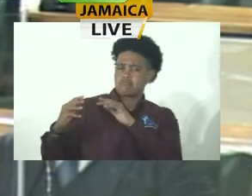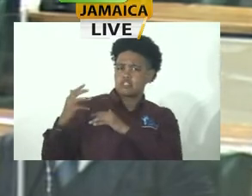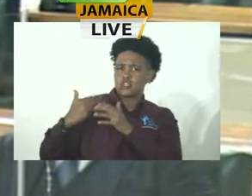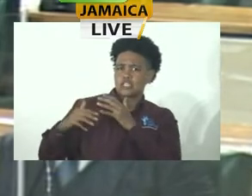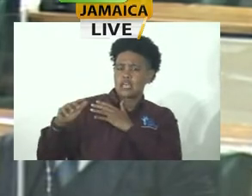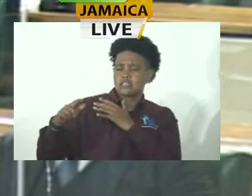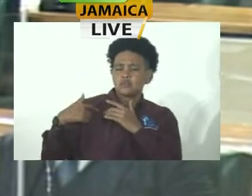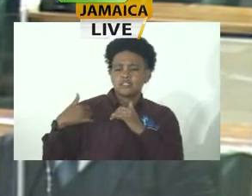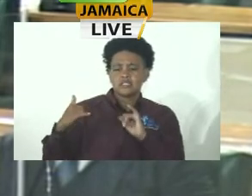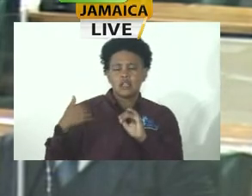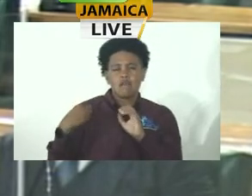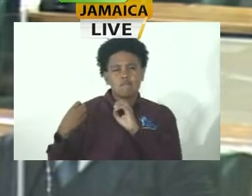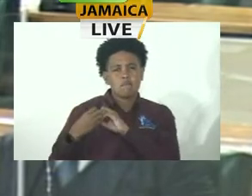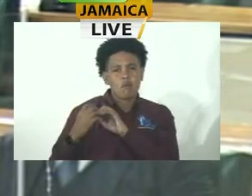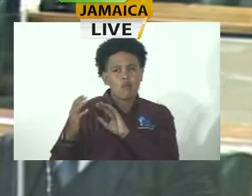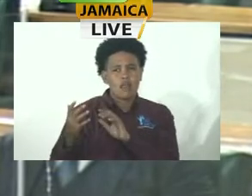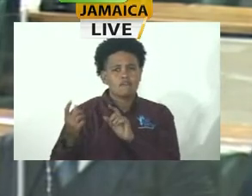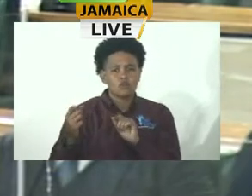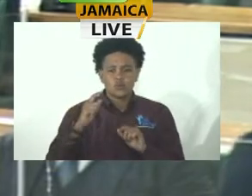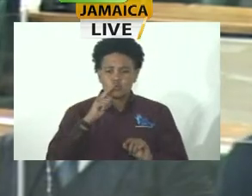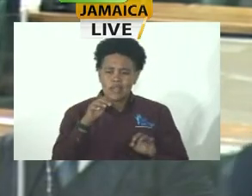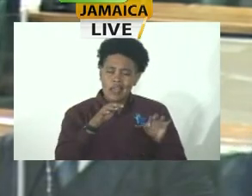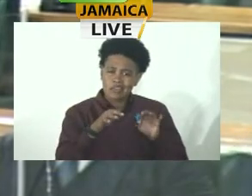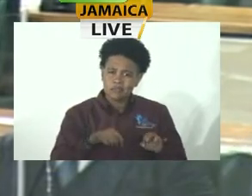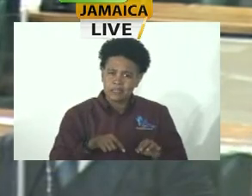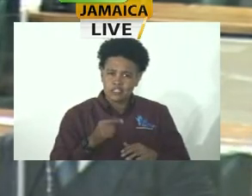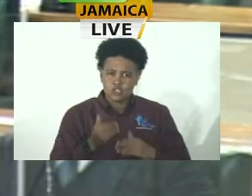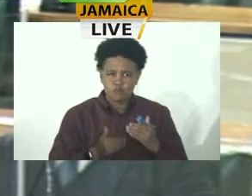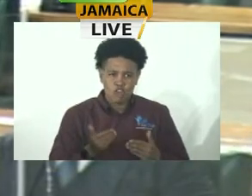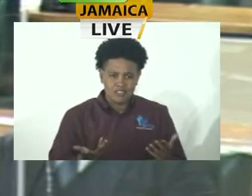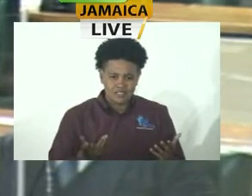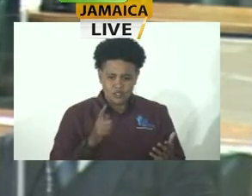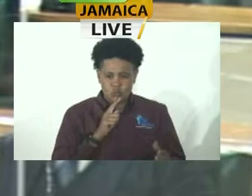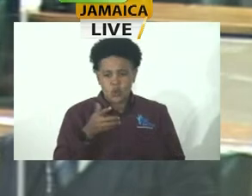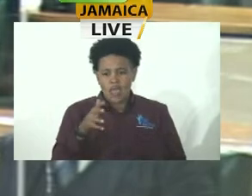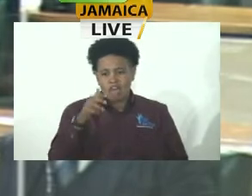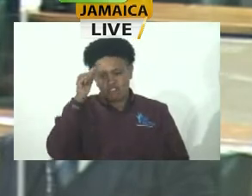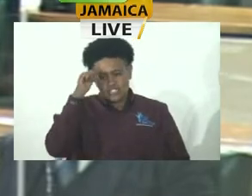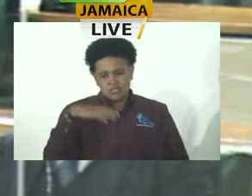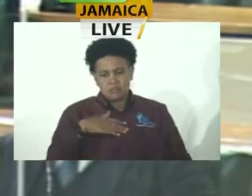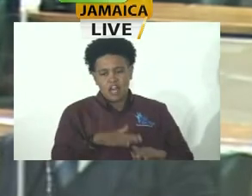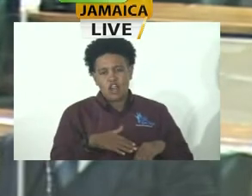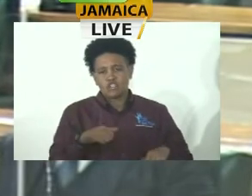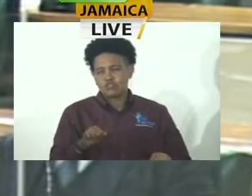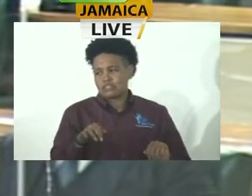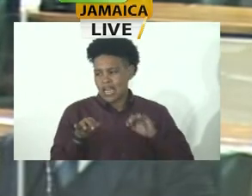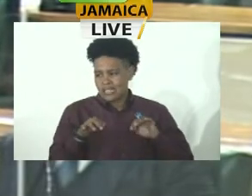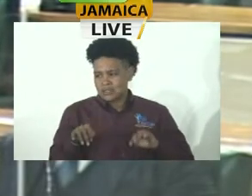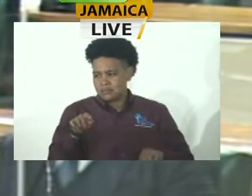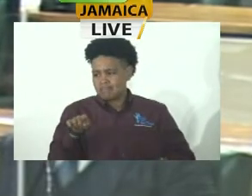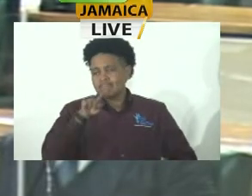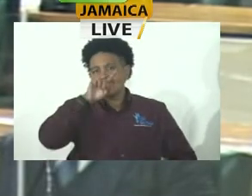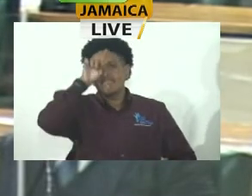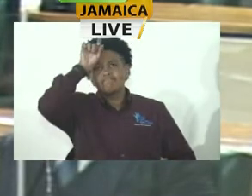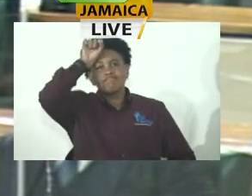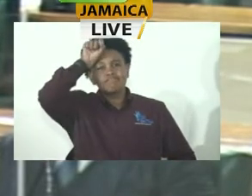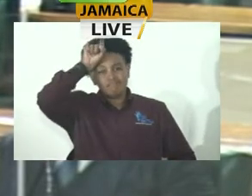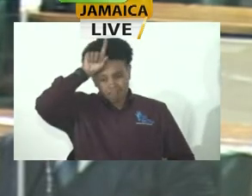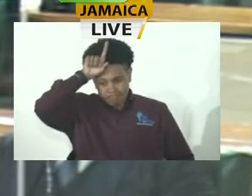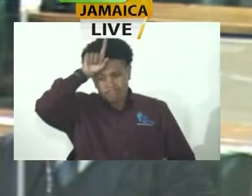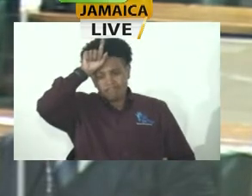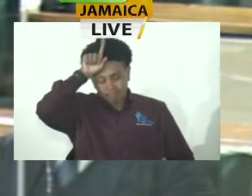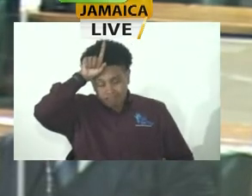we still have a far away to go to explain this to the average man on the street so that he can understand